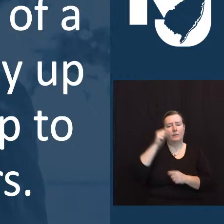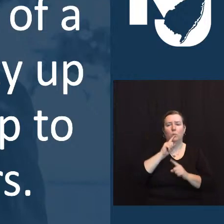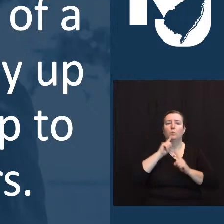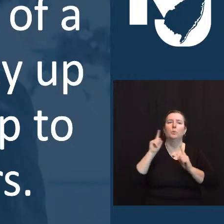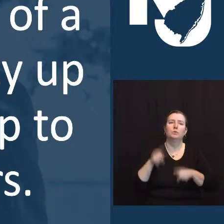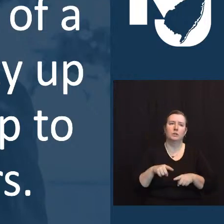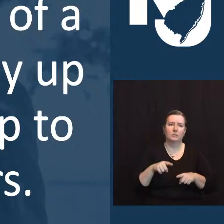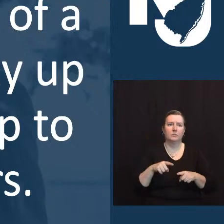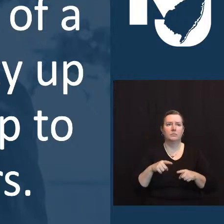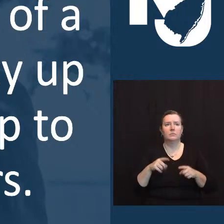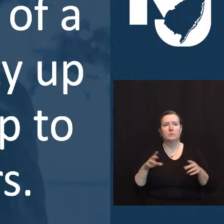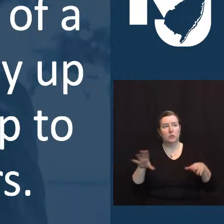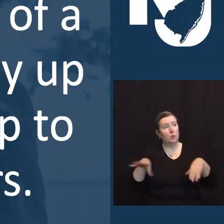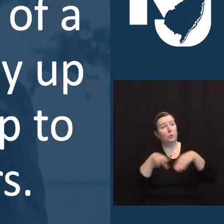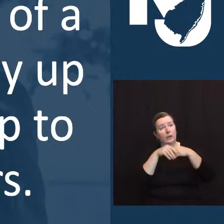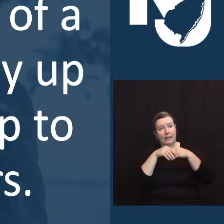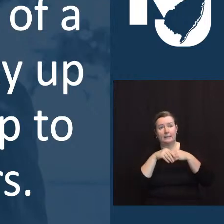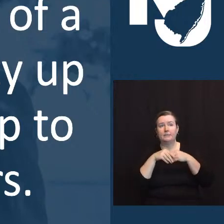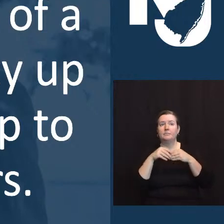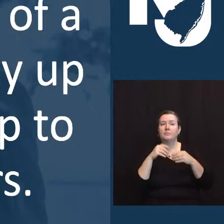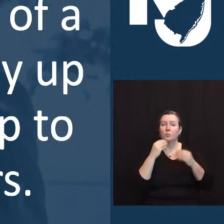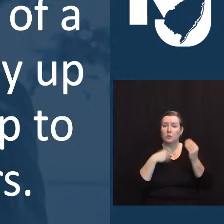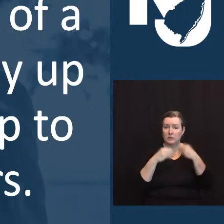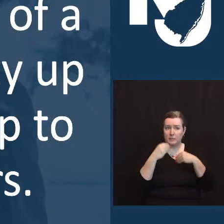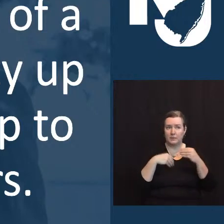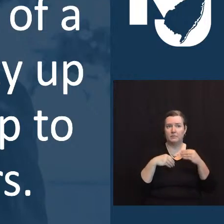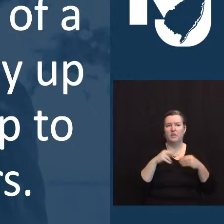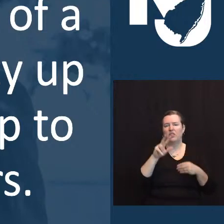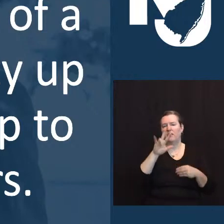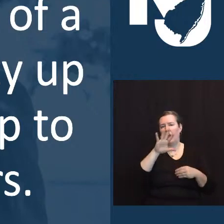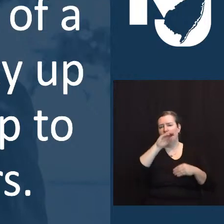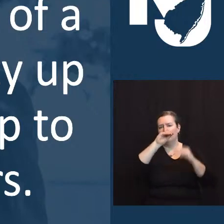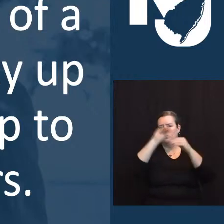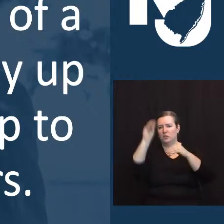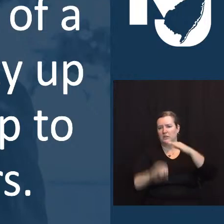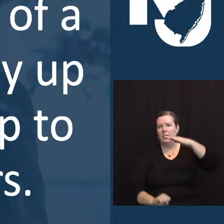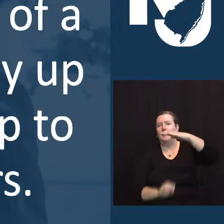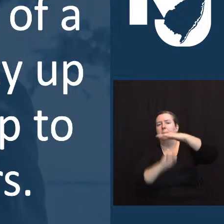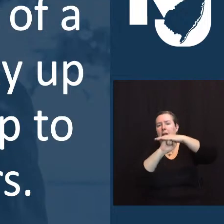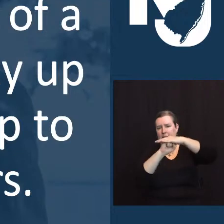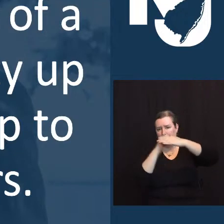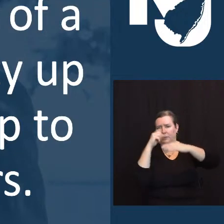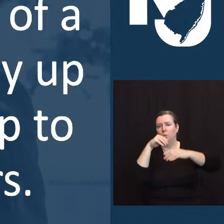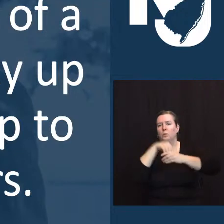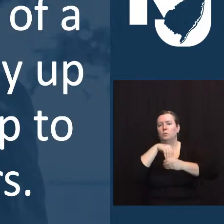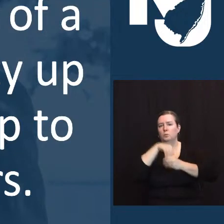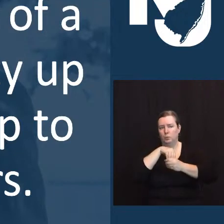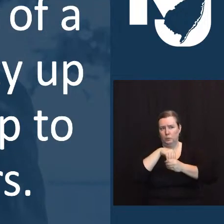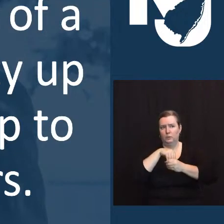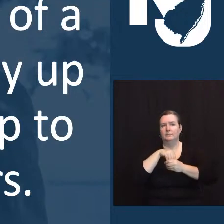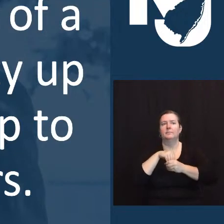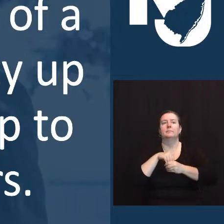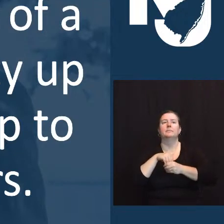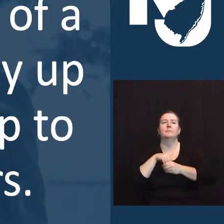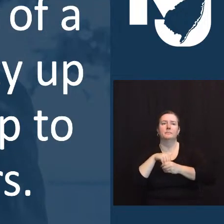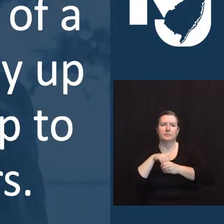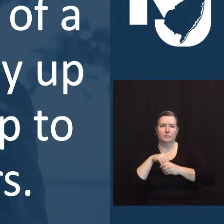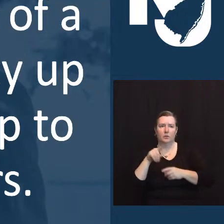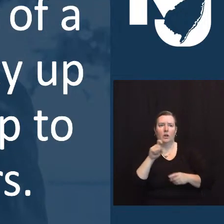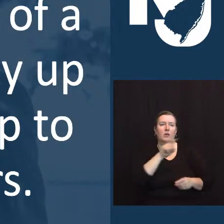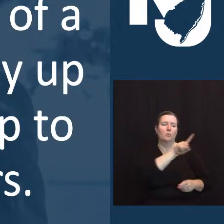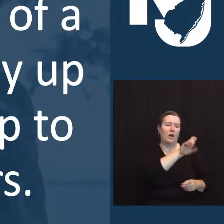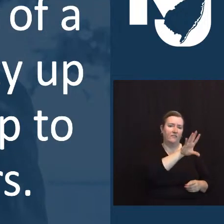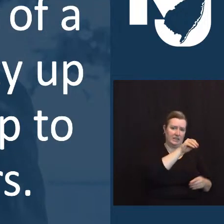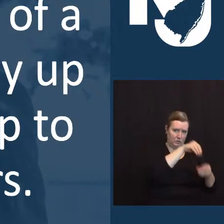at 35% of a venue's indoor capacity, up to 150 persons, and up to